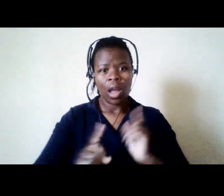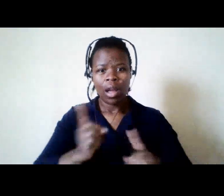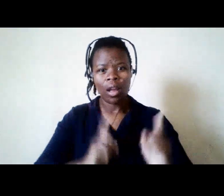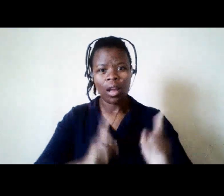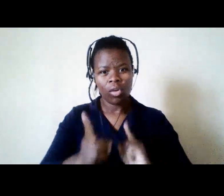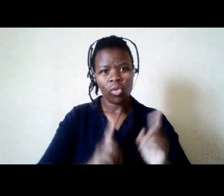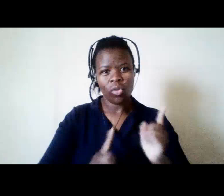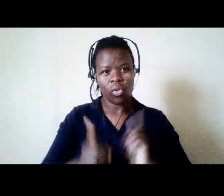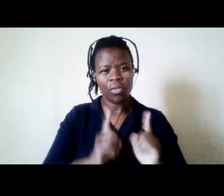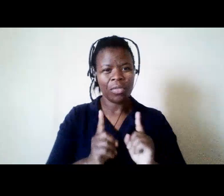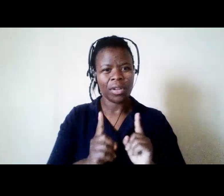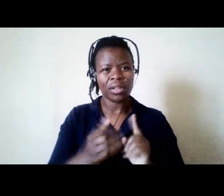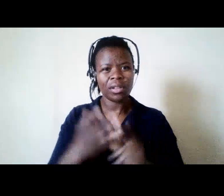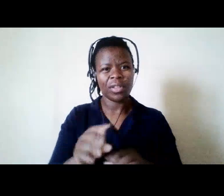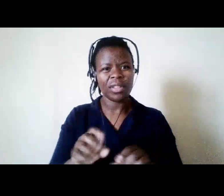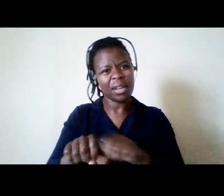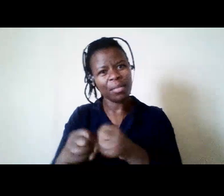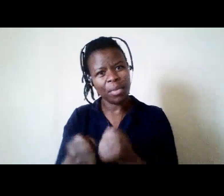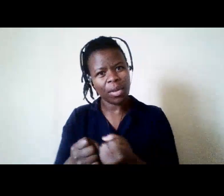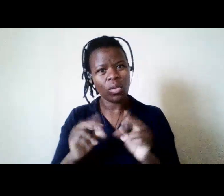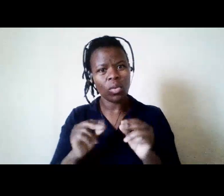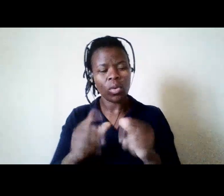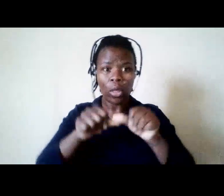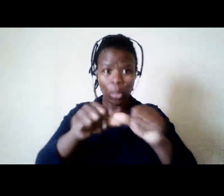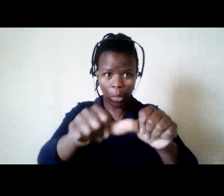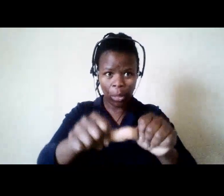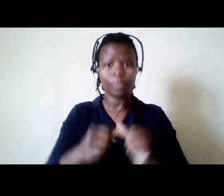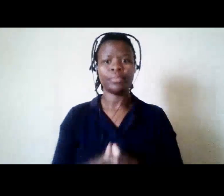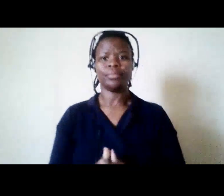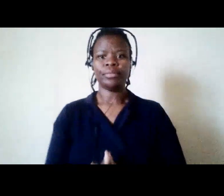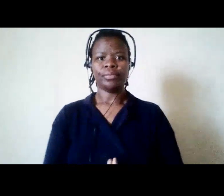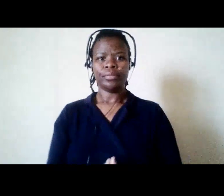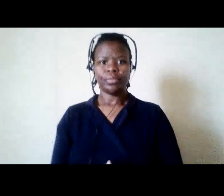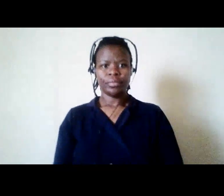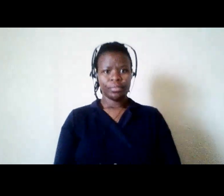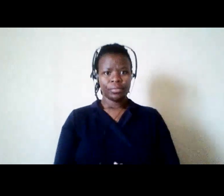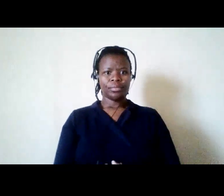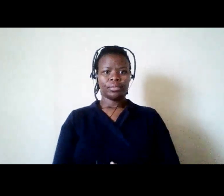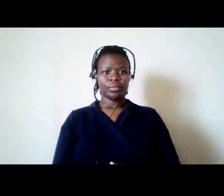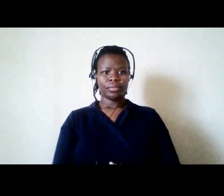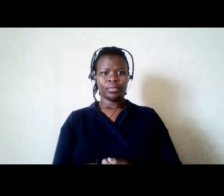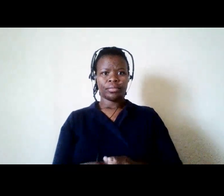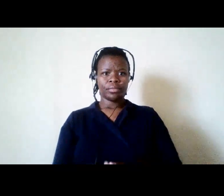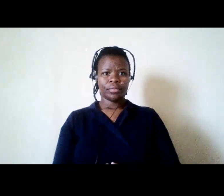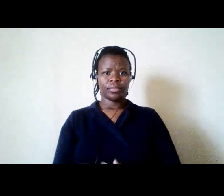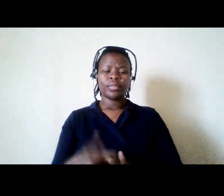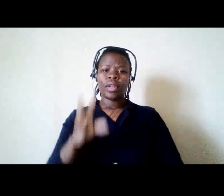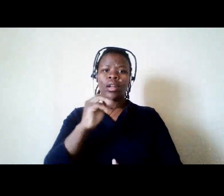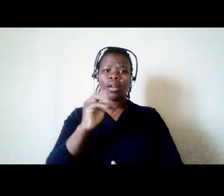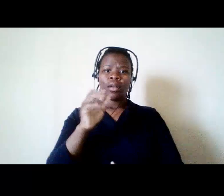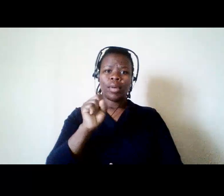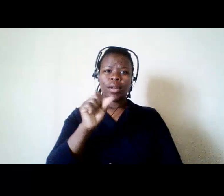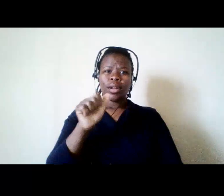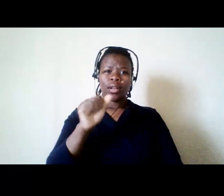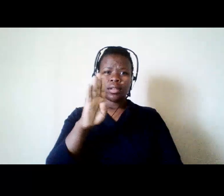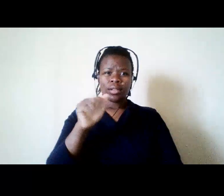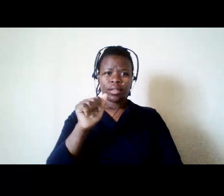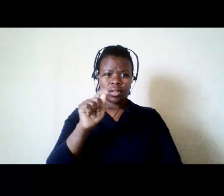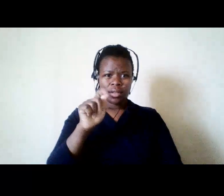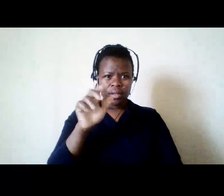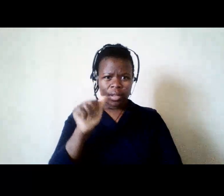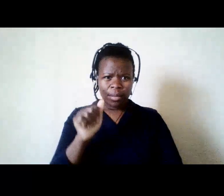then come back. Let's just continue. All right. So, Masabata, what you want to say, is it what you said in the chat,